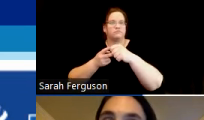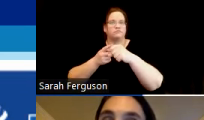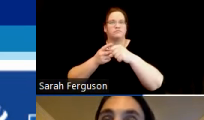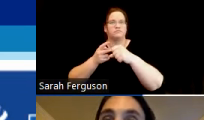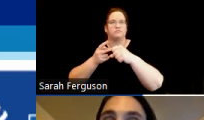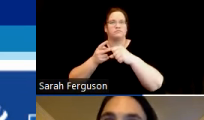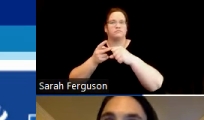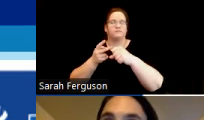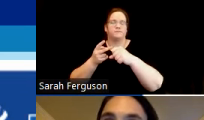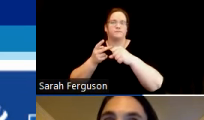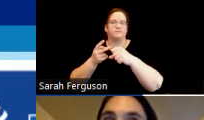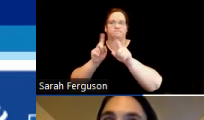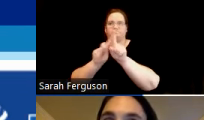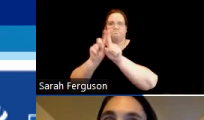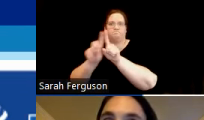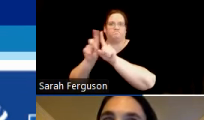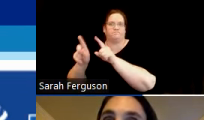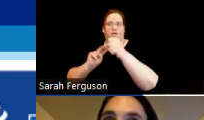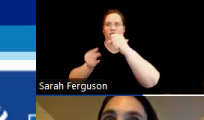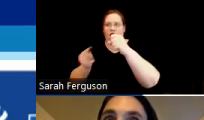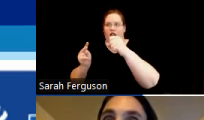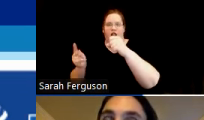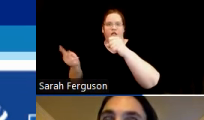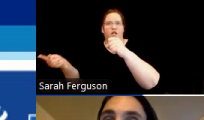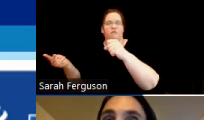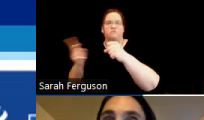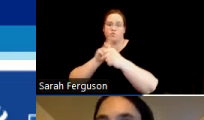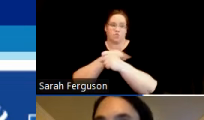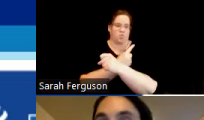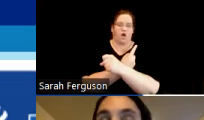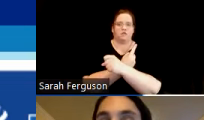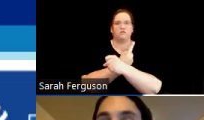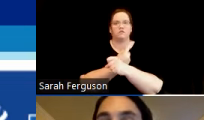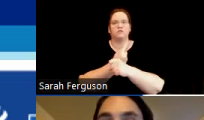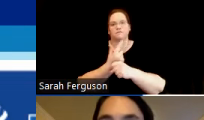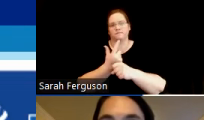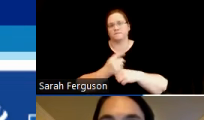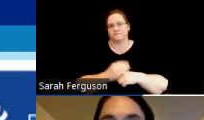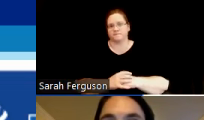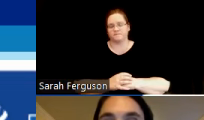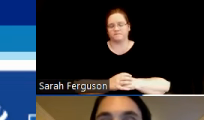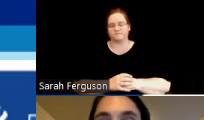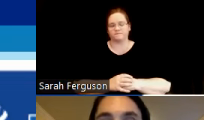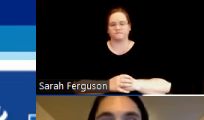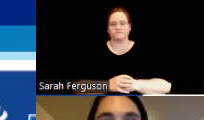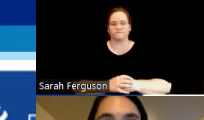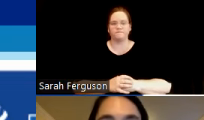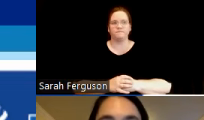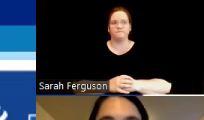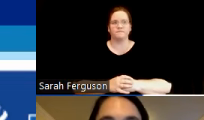greater range of variants than just your immunity from infection from one variant. So,